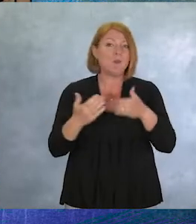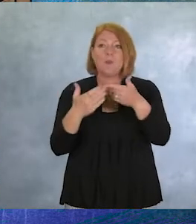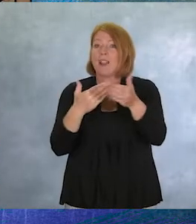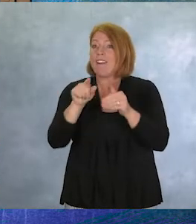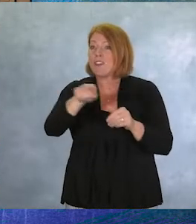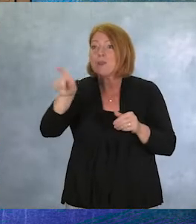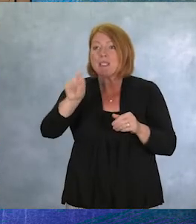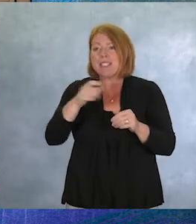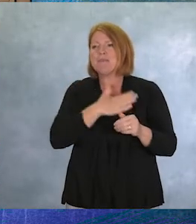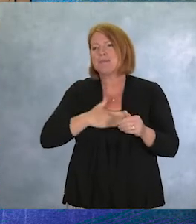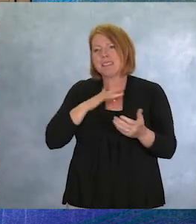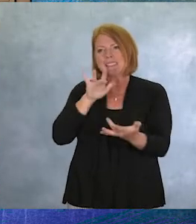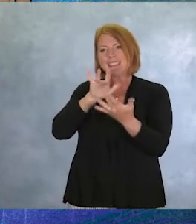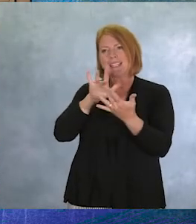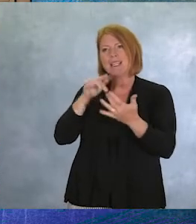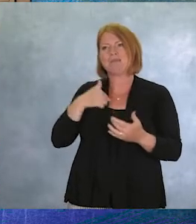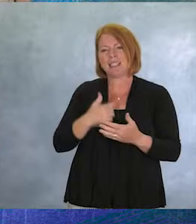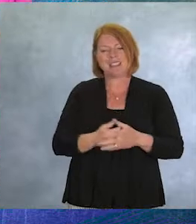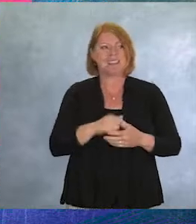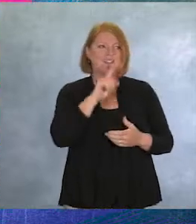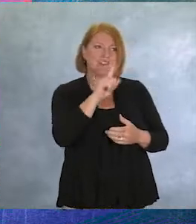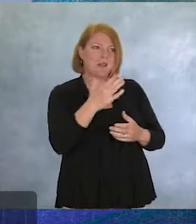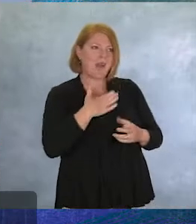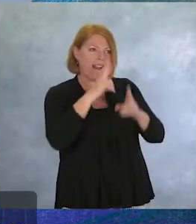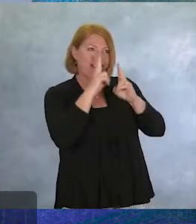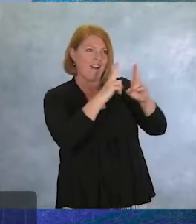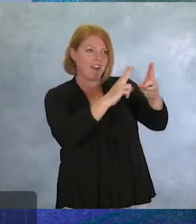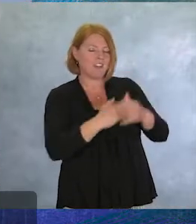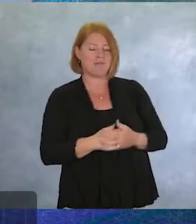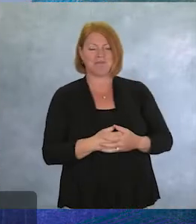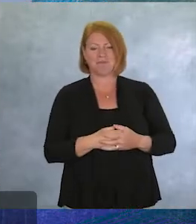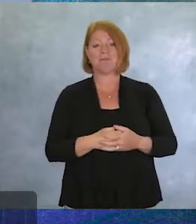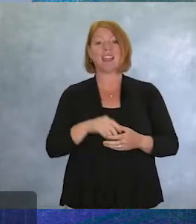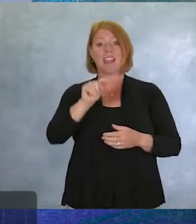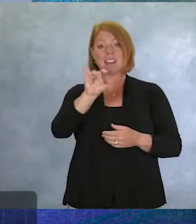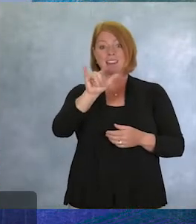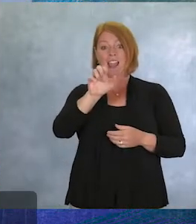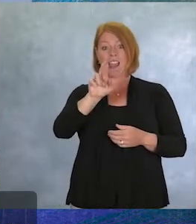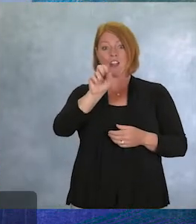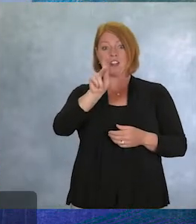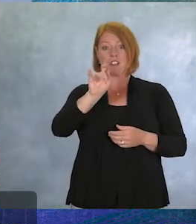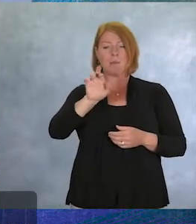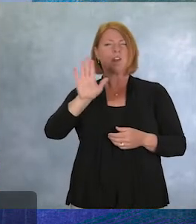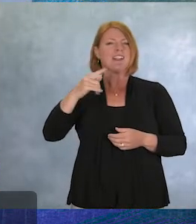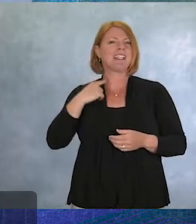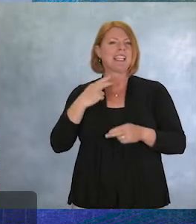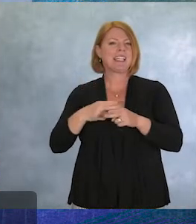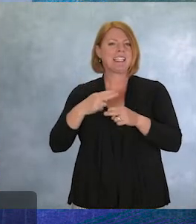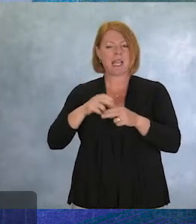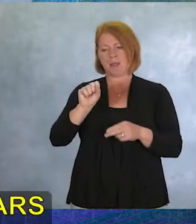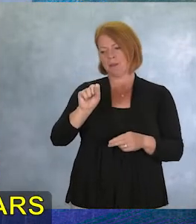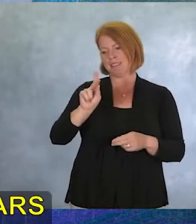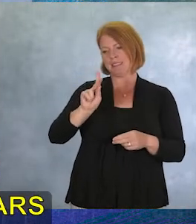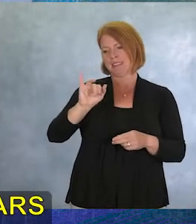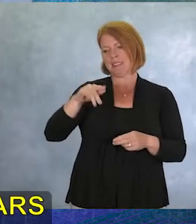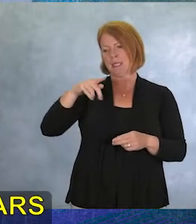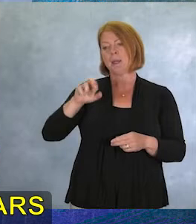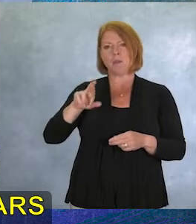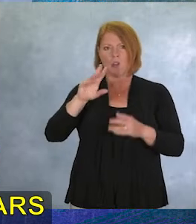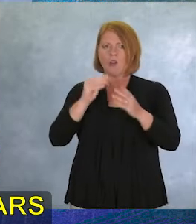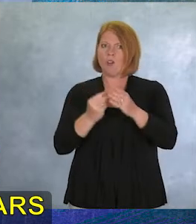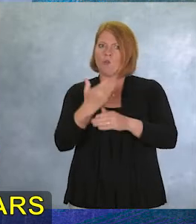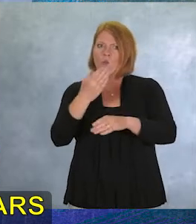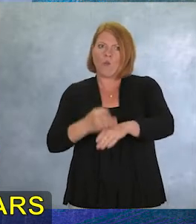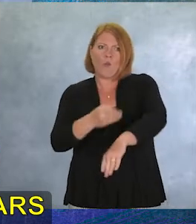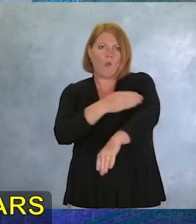Yes, sir. Thank Thank you y'all. so much. It's been an honor. Tyler Skipper, also known as Skipper by his school family, grew a lot during his